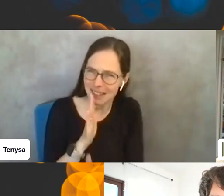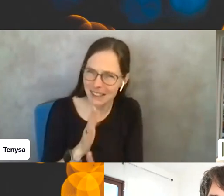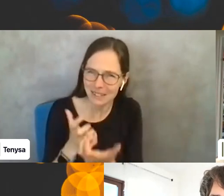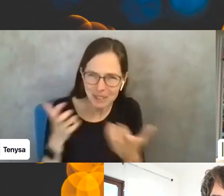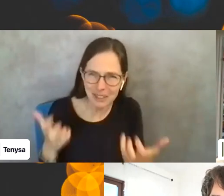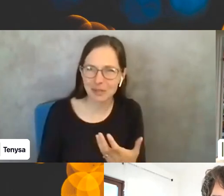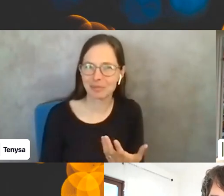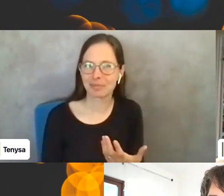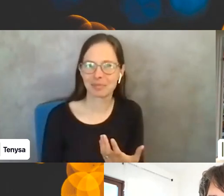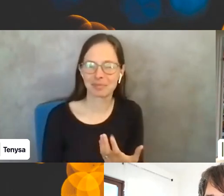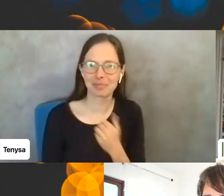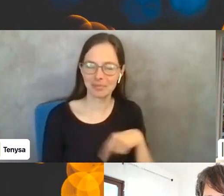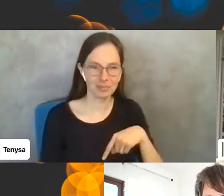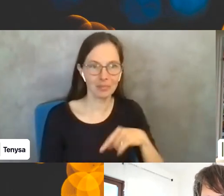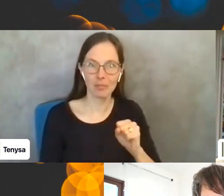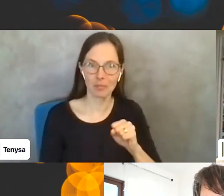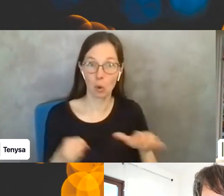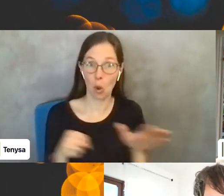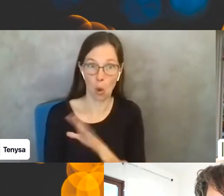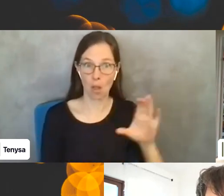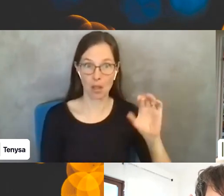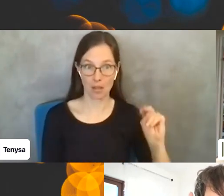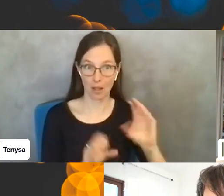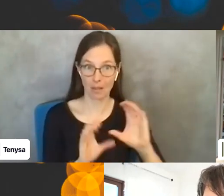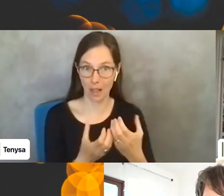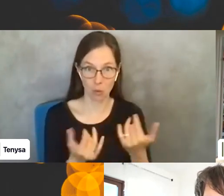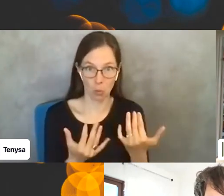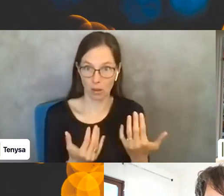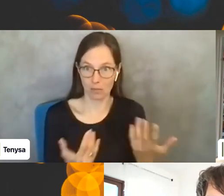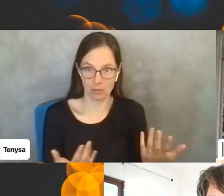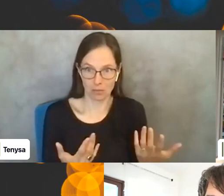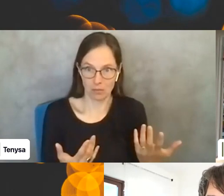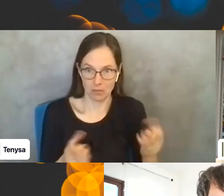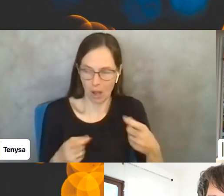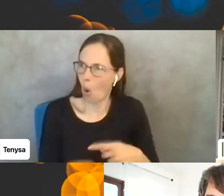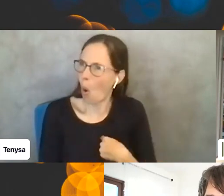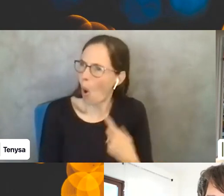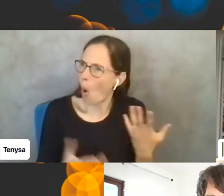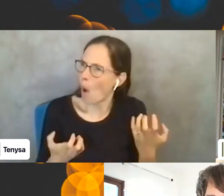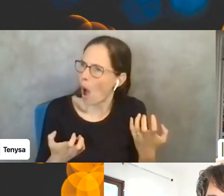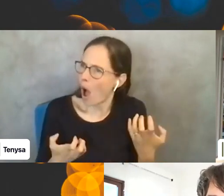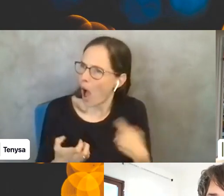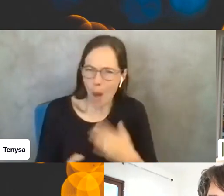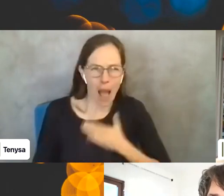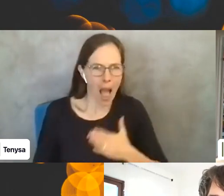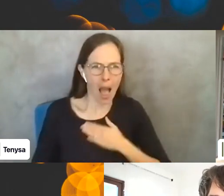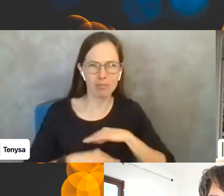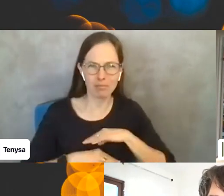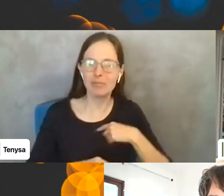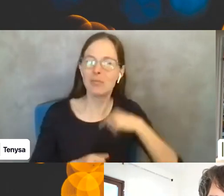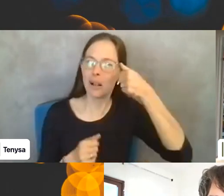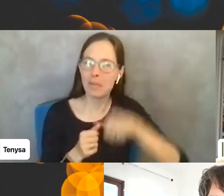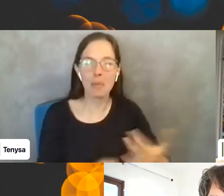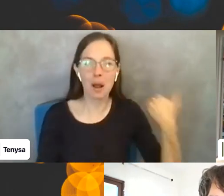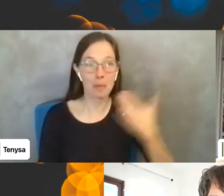I mean, this is a whole convention class waiting to happen. And I need to do this. I'd be so happy to. I feel like I remember my very